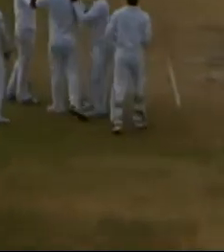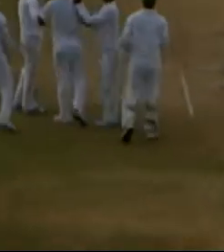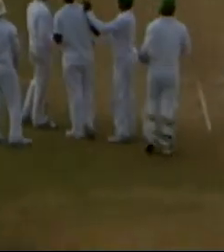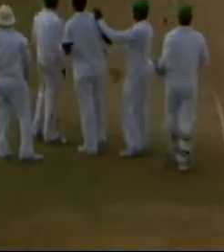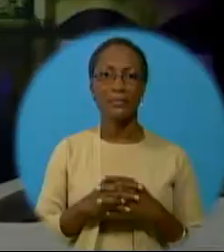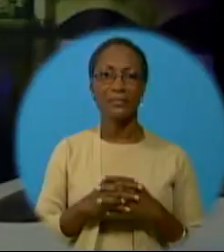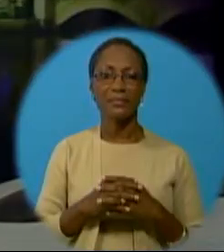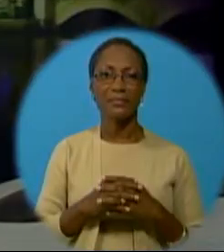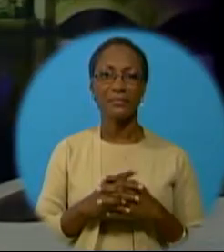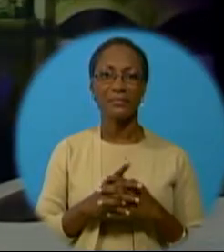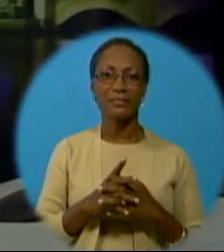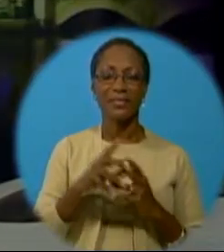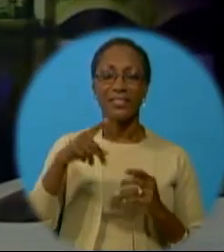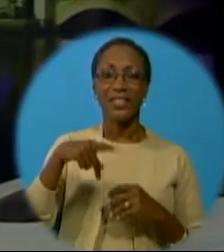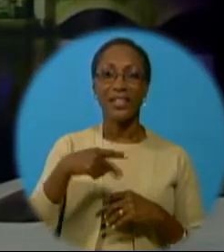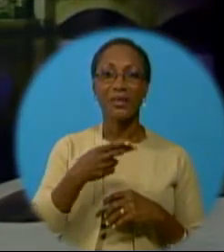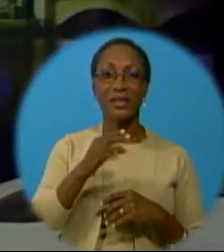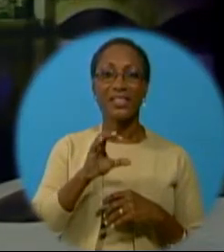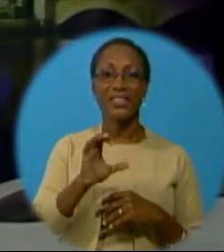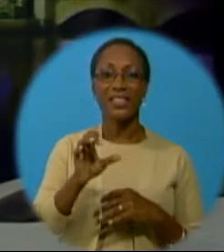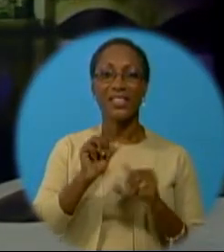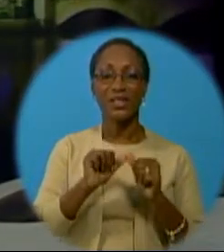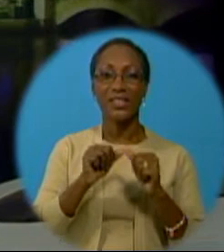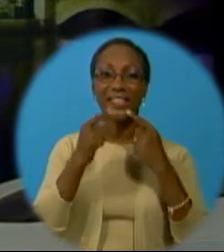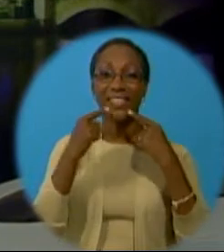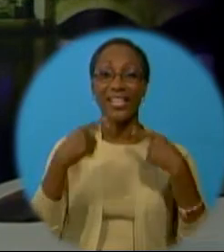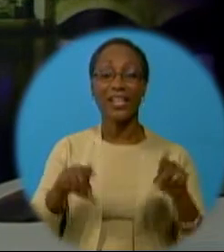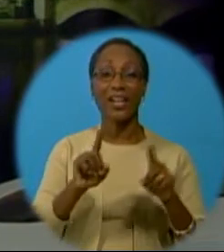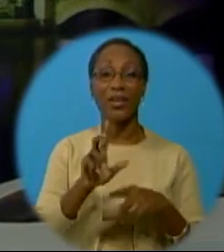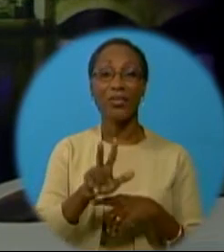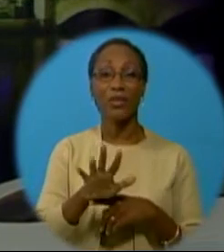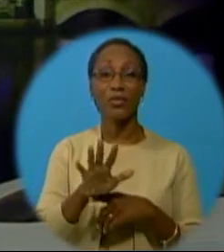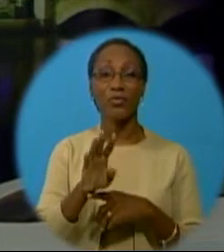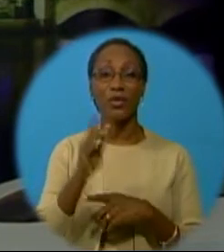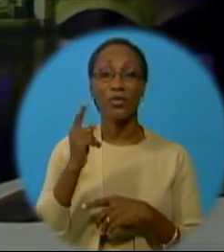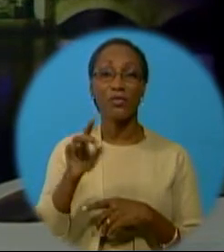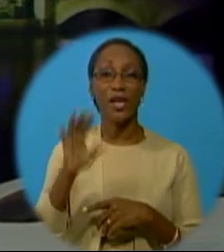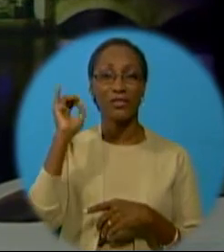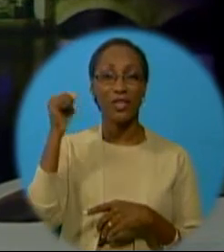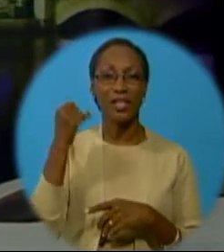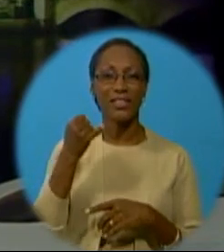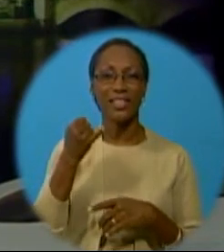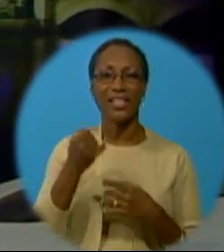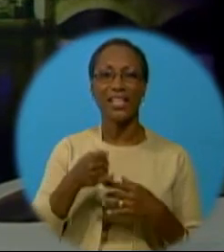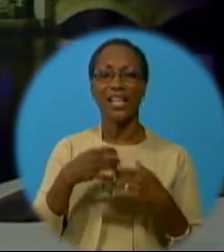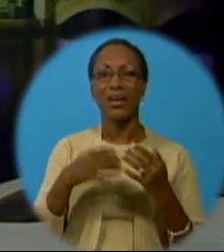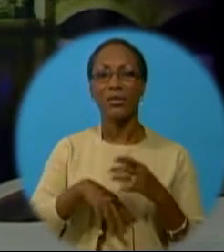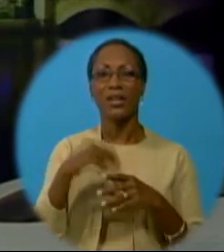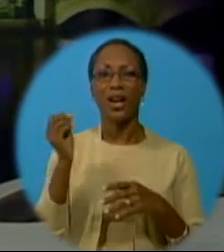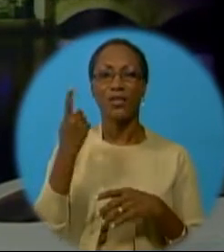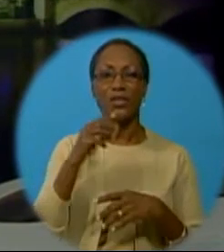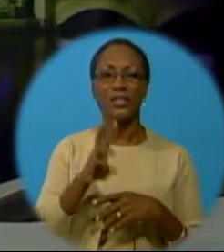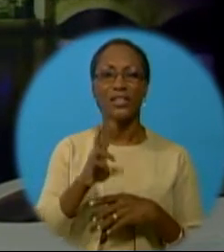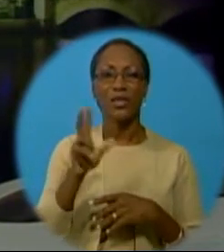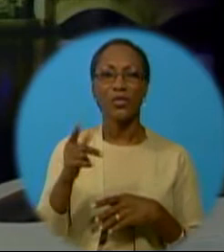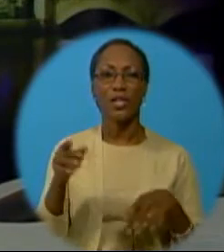3. Well, HPC went on to declare on 354 for 5, with Johnson eventually going for 63. By the